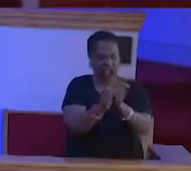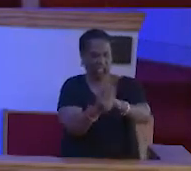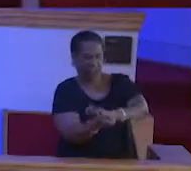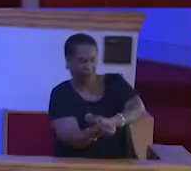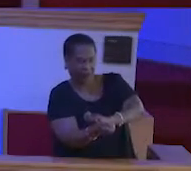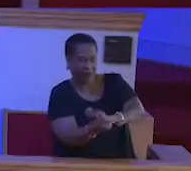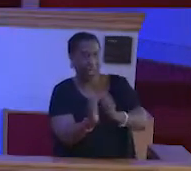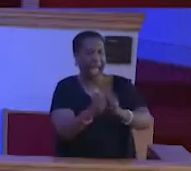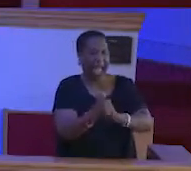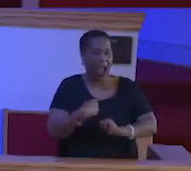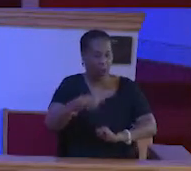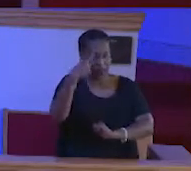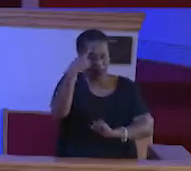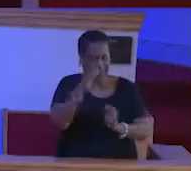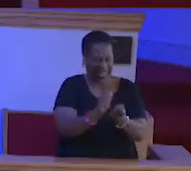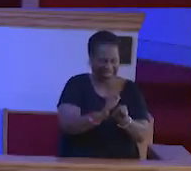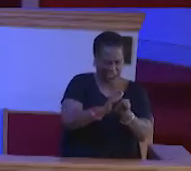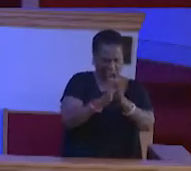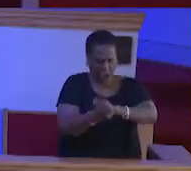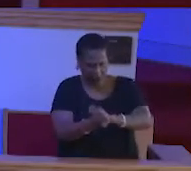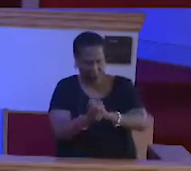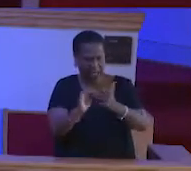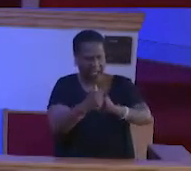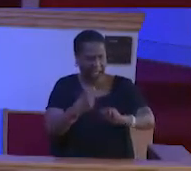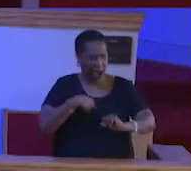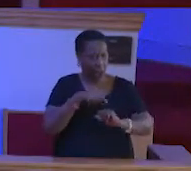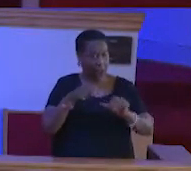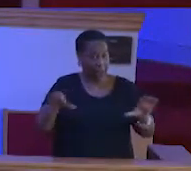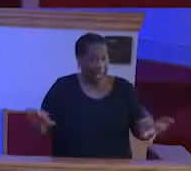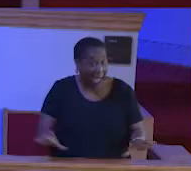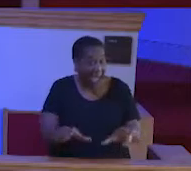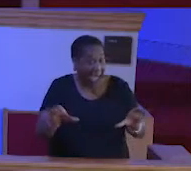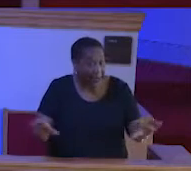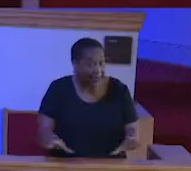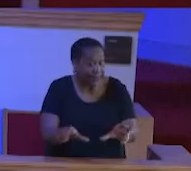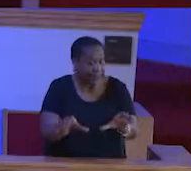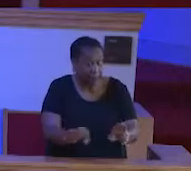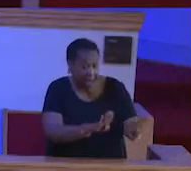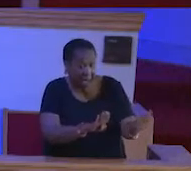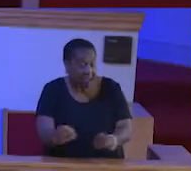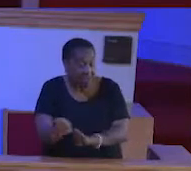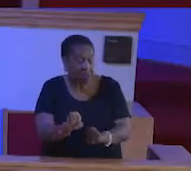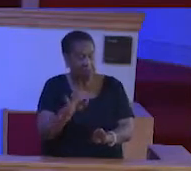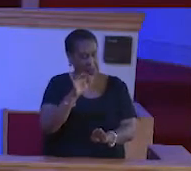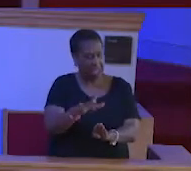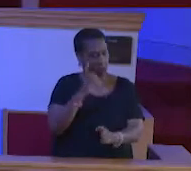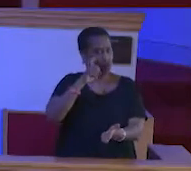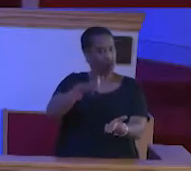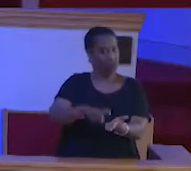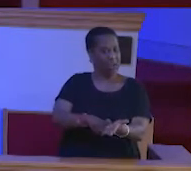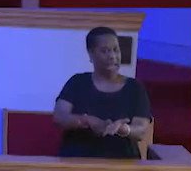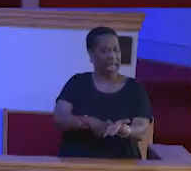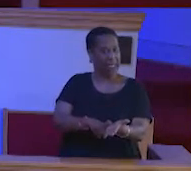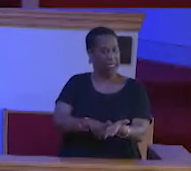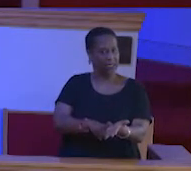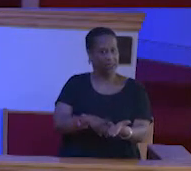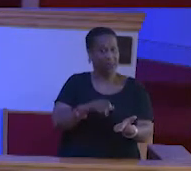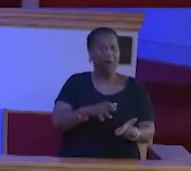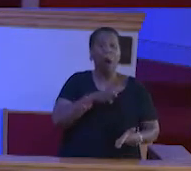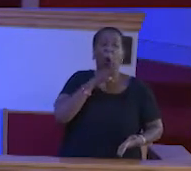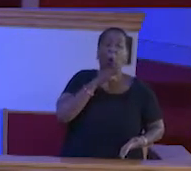way we think and in the way we act. It is a recognition that our